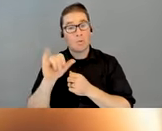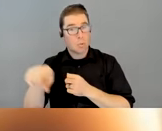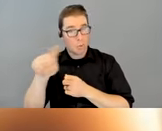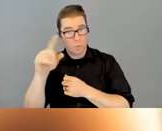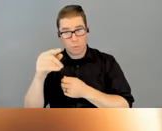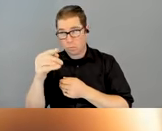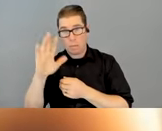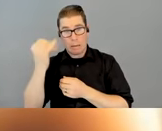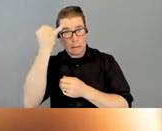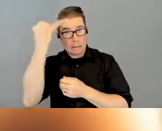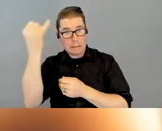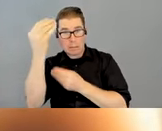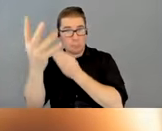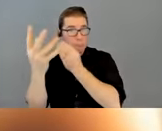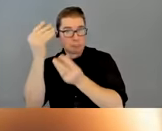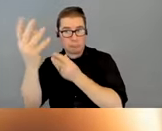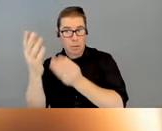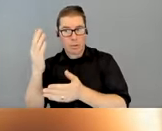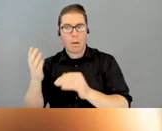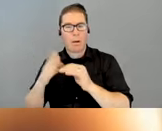on a Jamboard coming up soon.